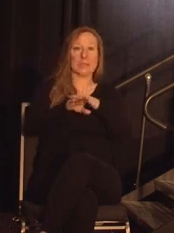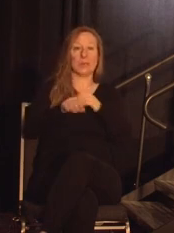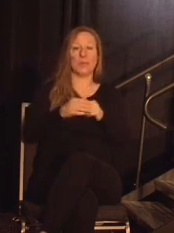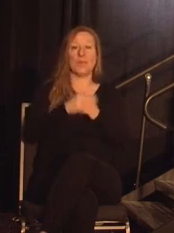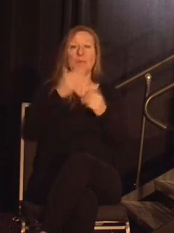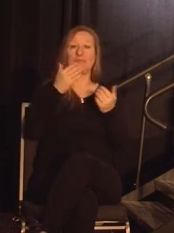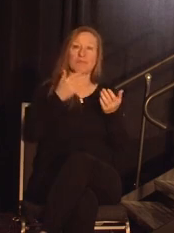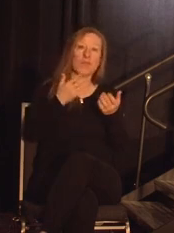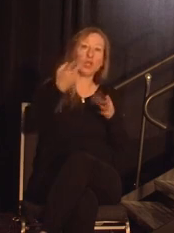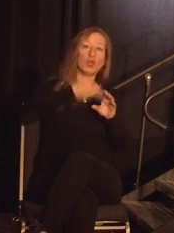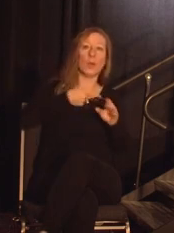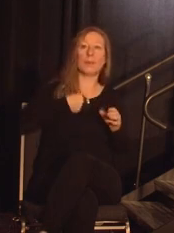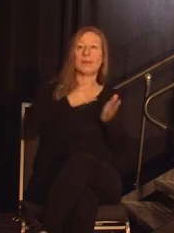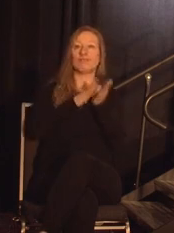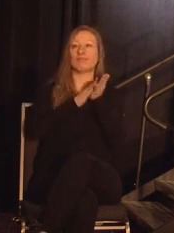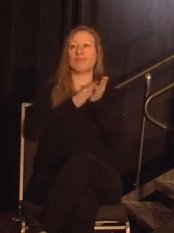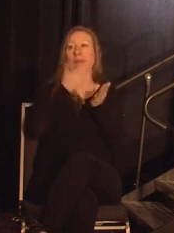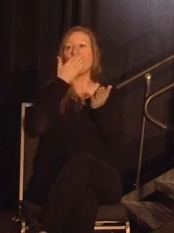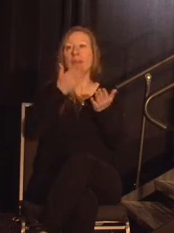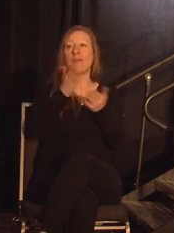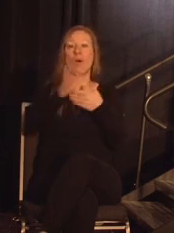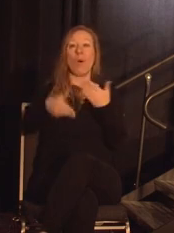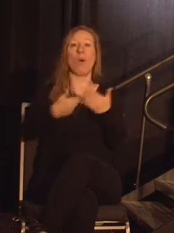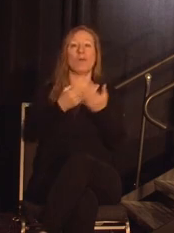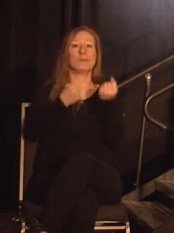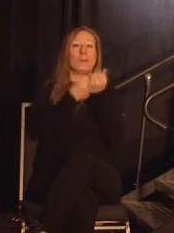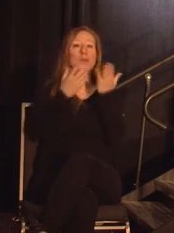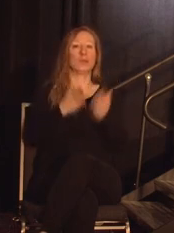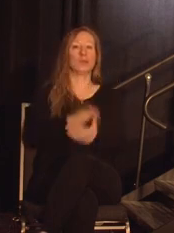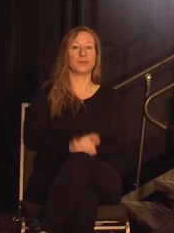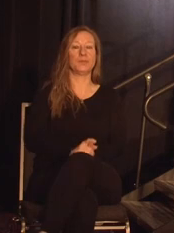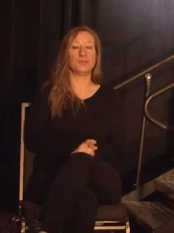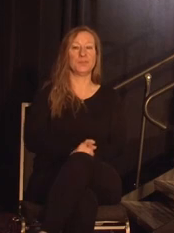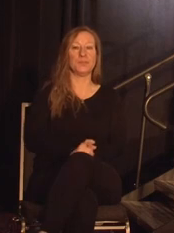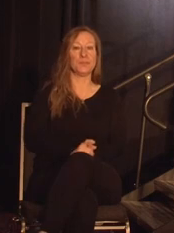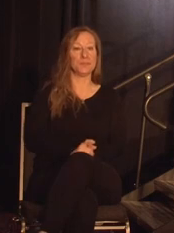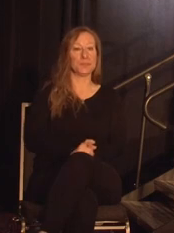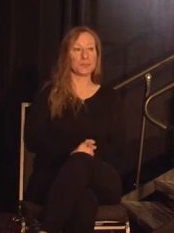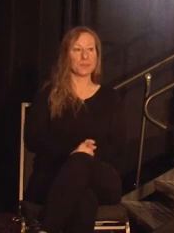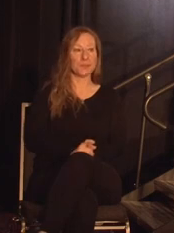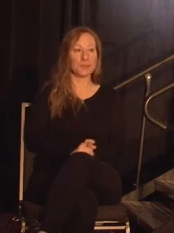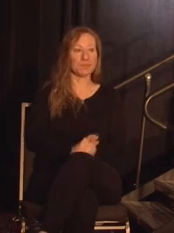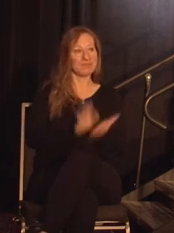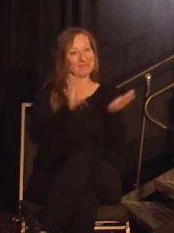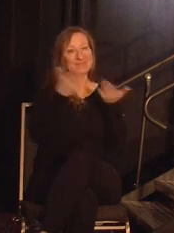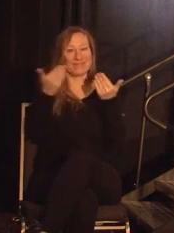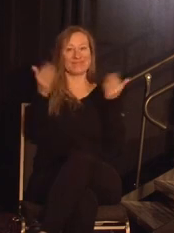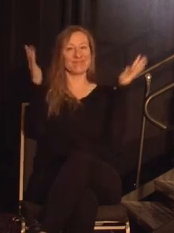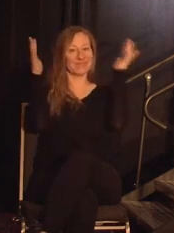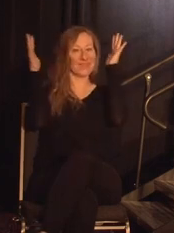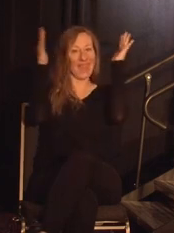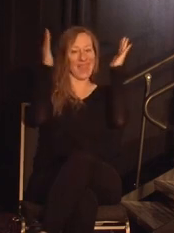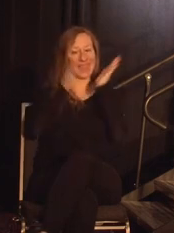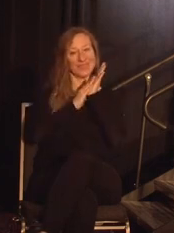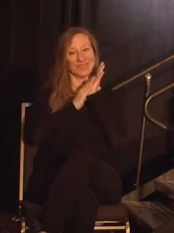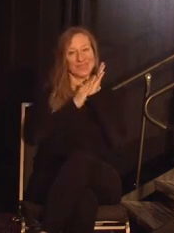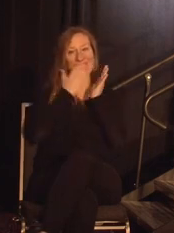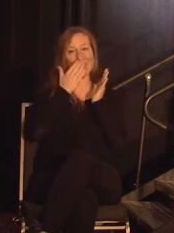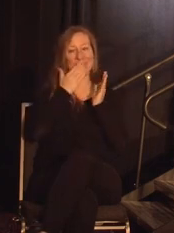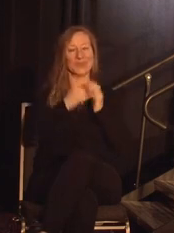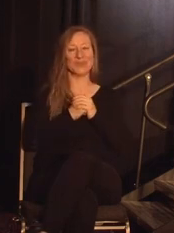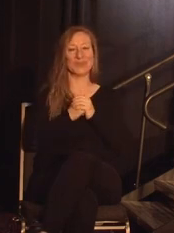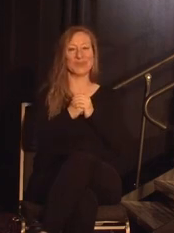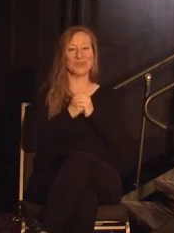conference sponsors and partners for their support and participation. Now, before we, oh, yay! Thanks, guys,